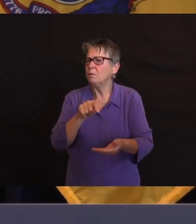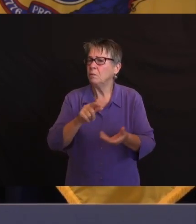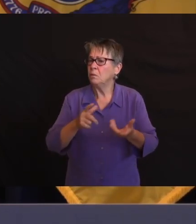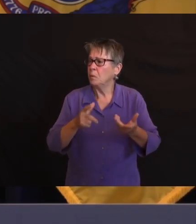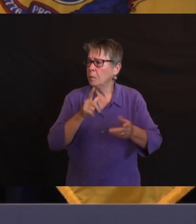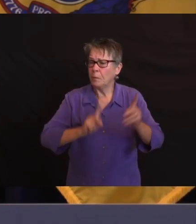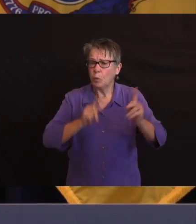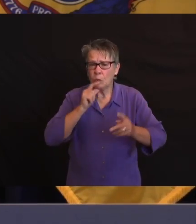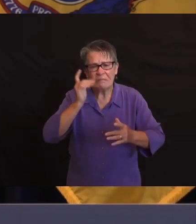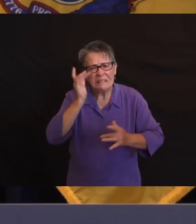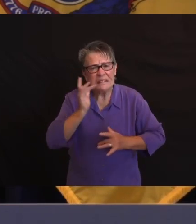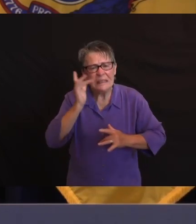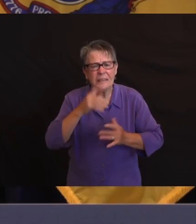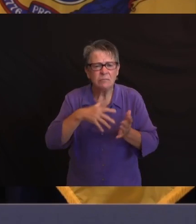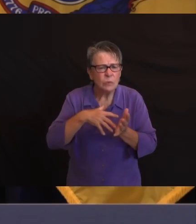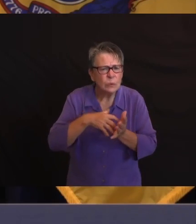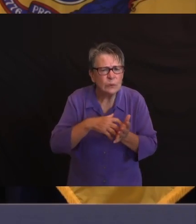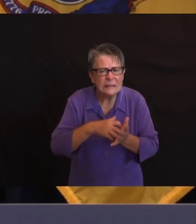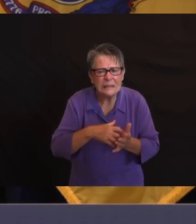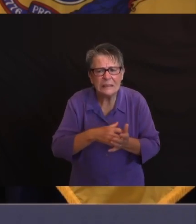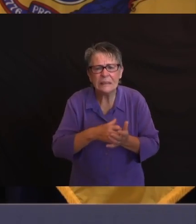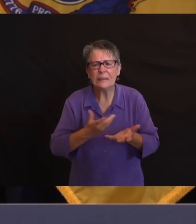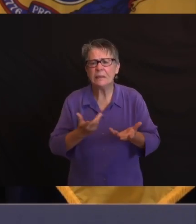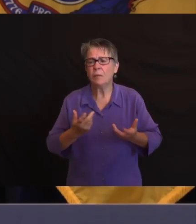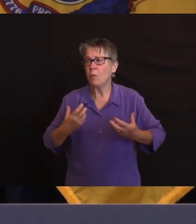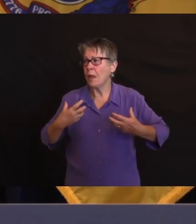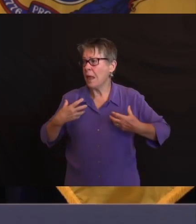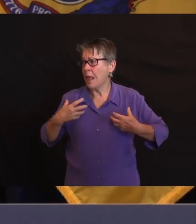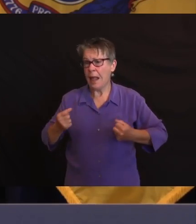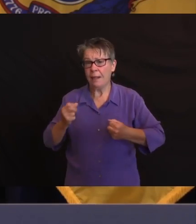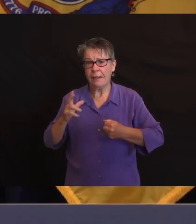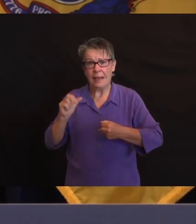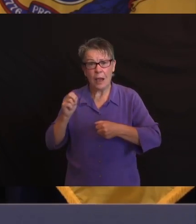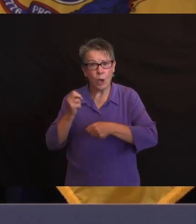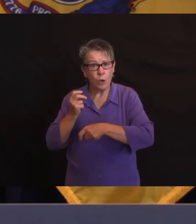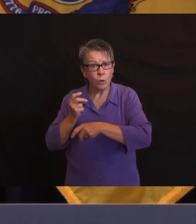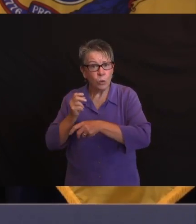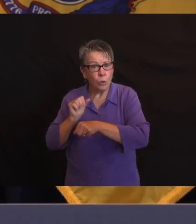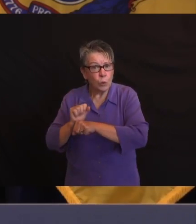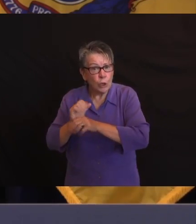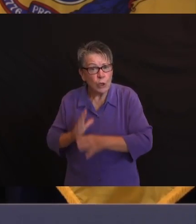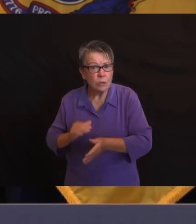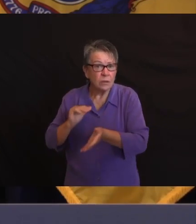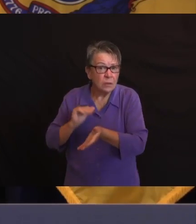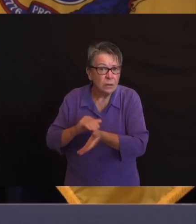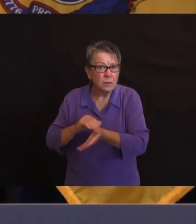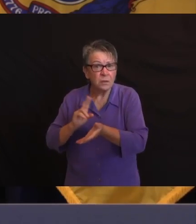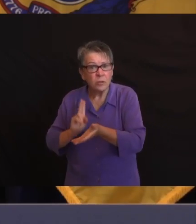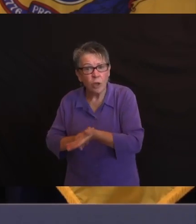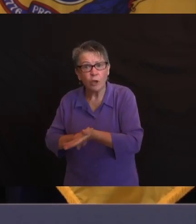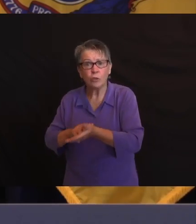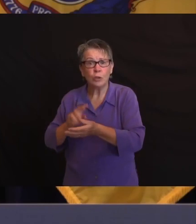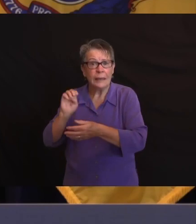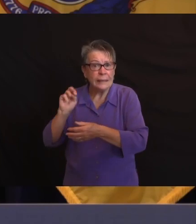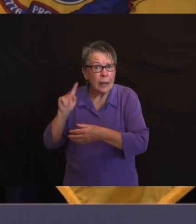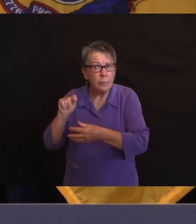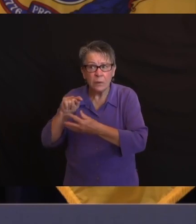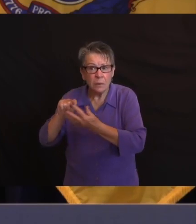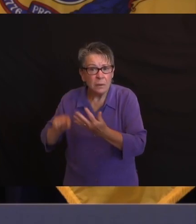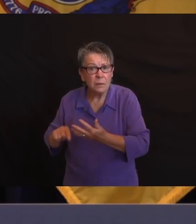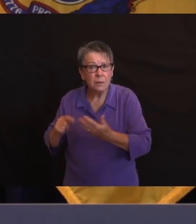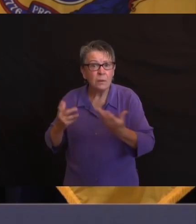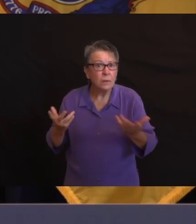healthcare. It'll be keeping things that are open, and ensuring that they stay open. So that'll